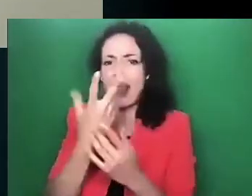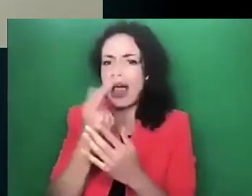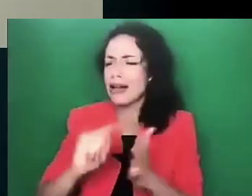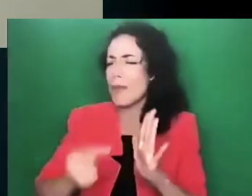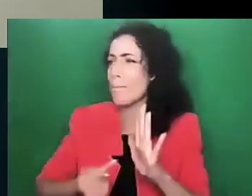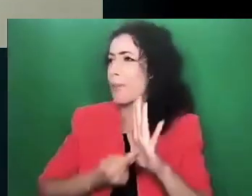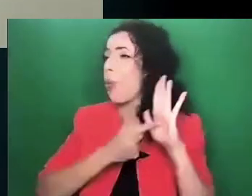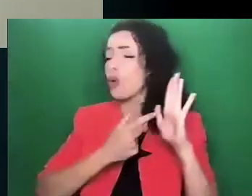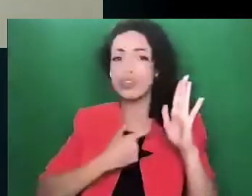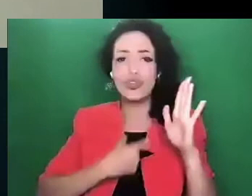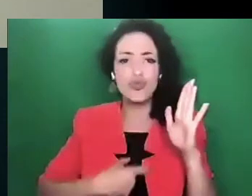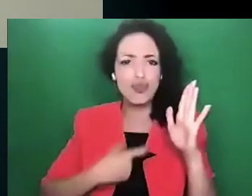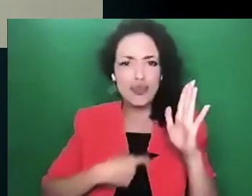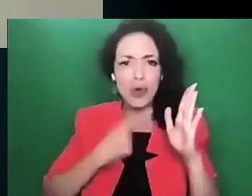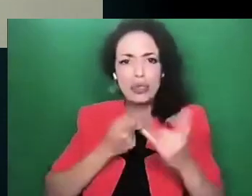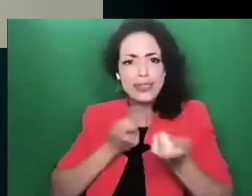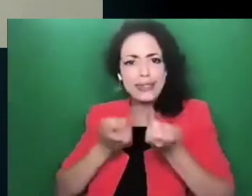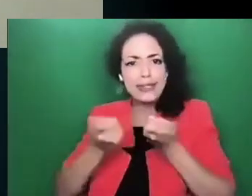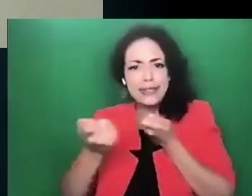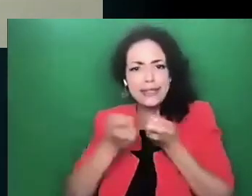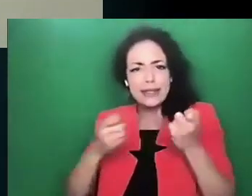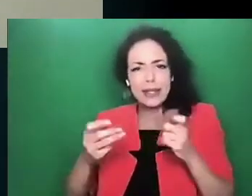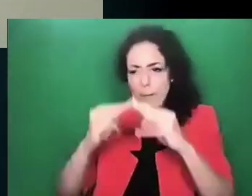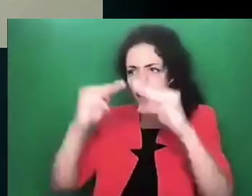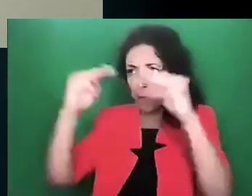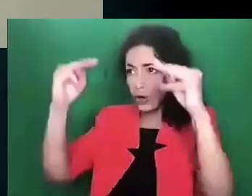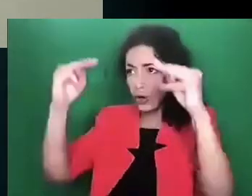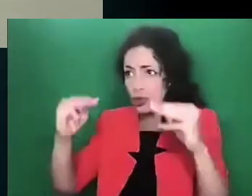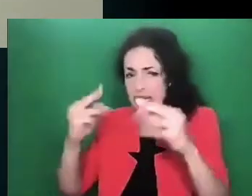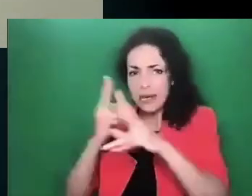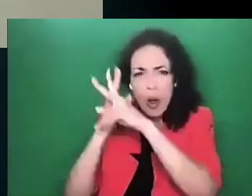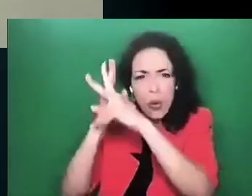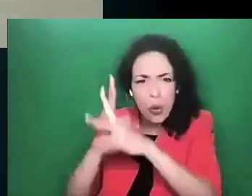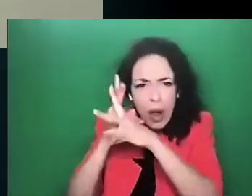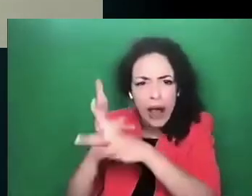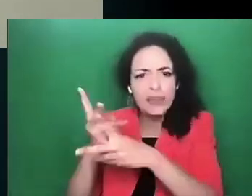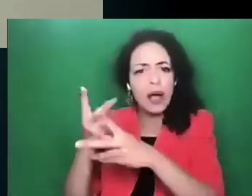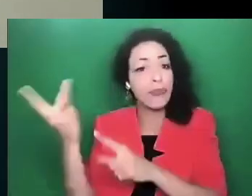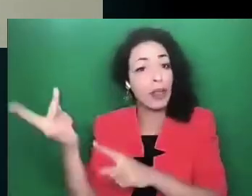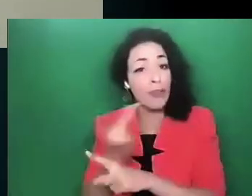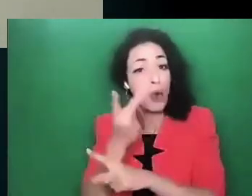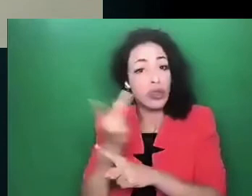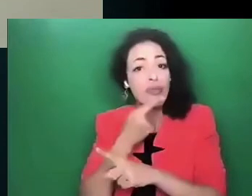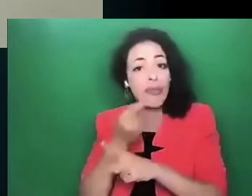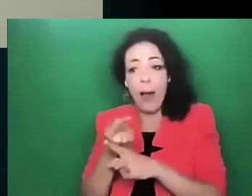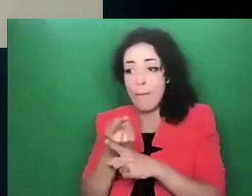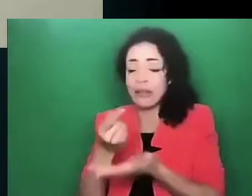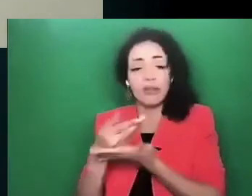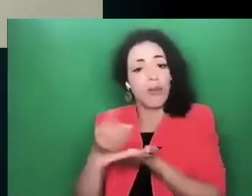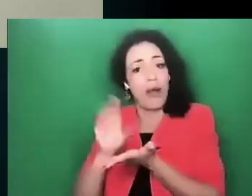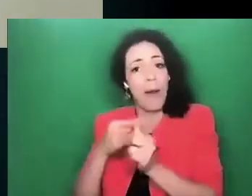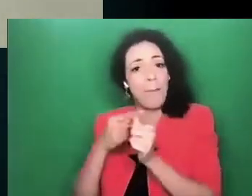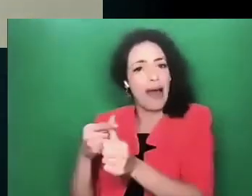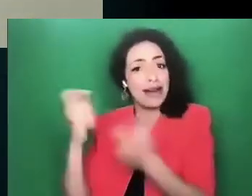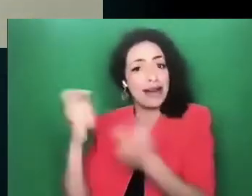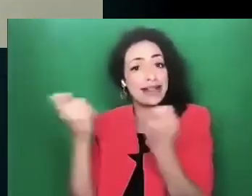those projects have been associated with the Cultural Protection Fund, and that's something that we in the British Council are also immensely